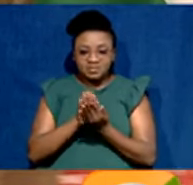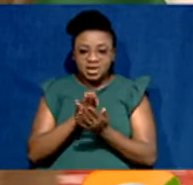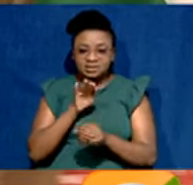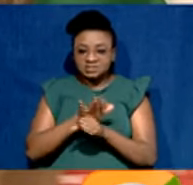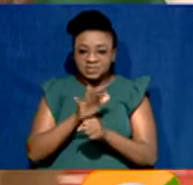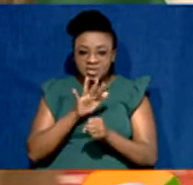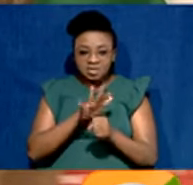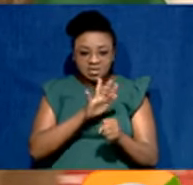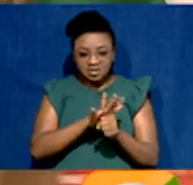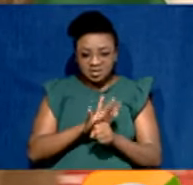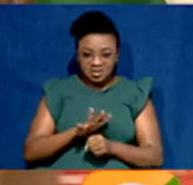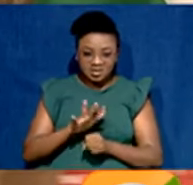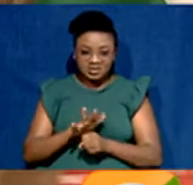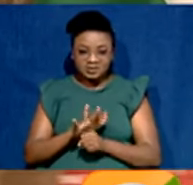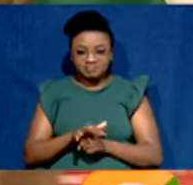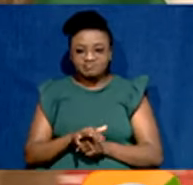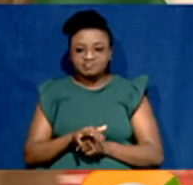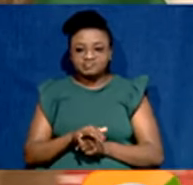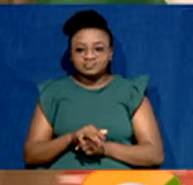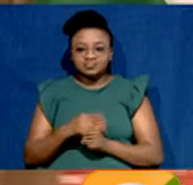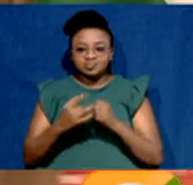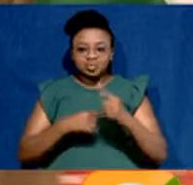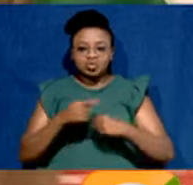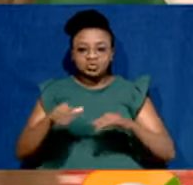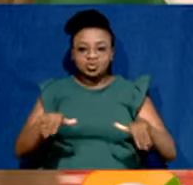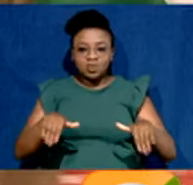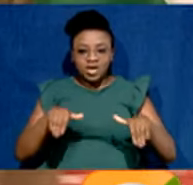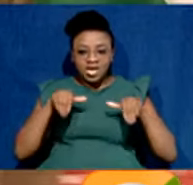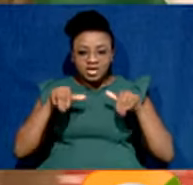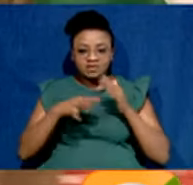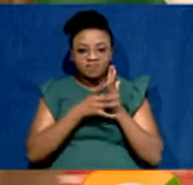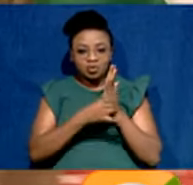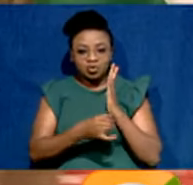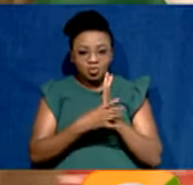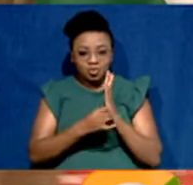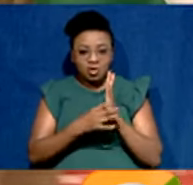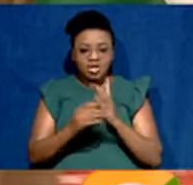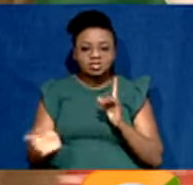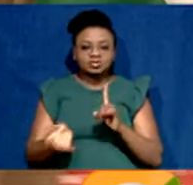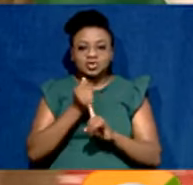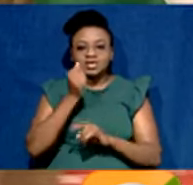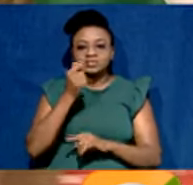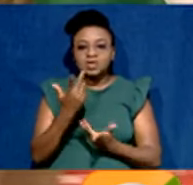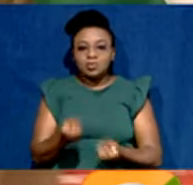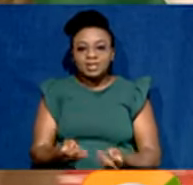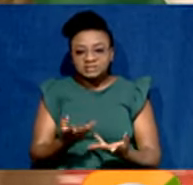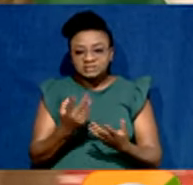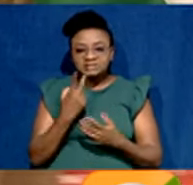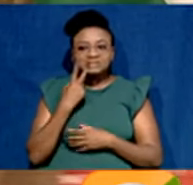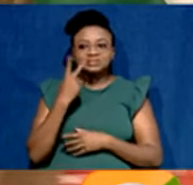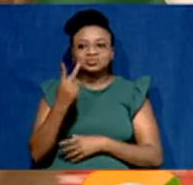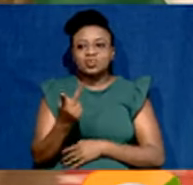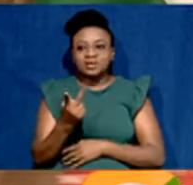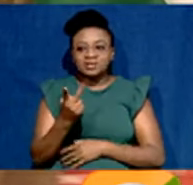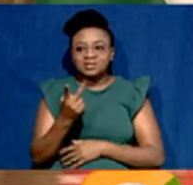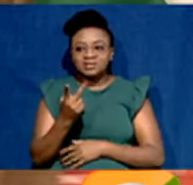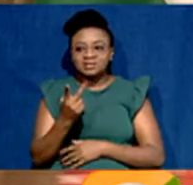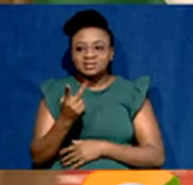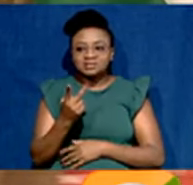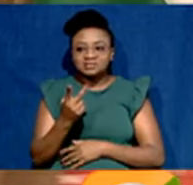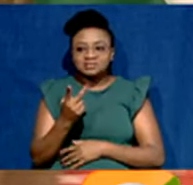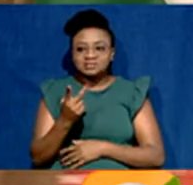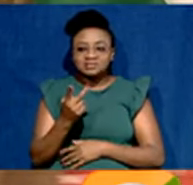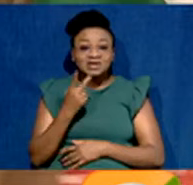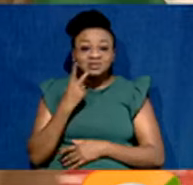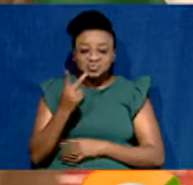way, were waiting for the dollar to be at 200. Yeah, they will have to wait